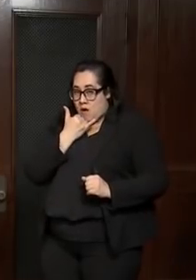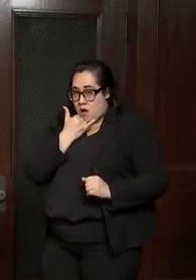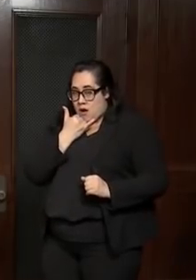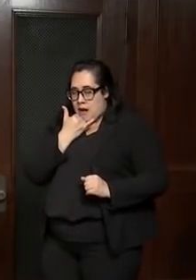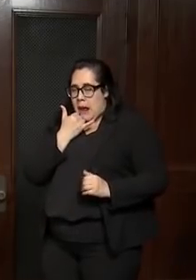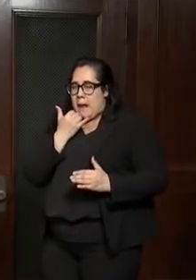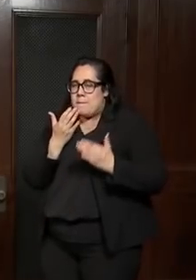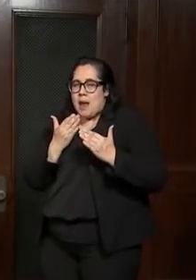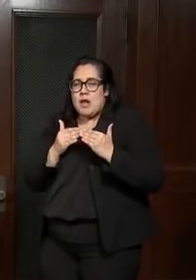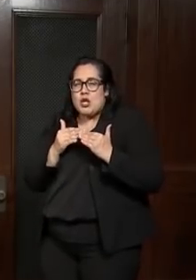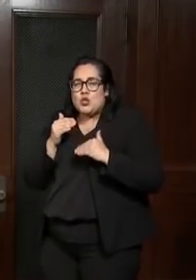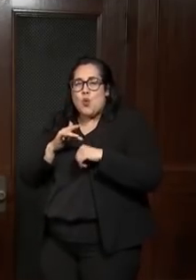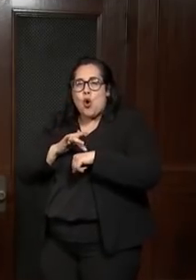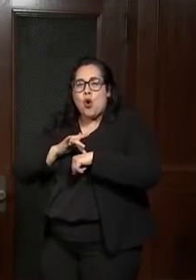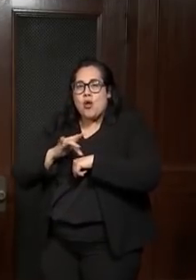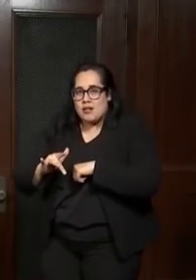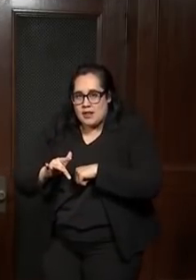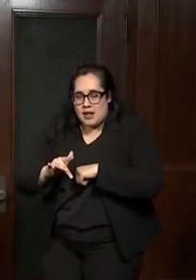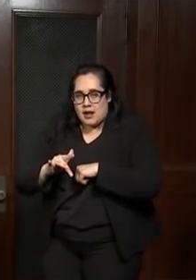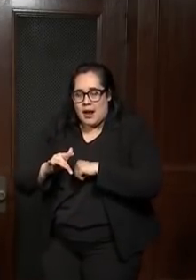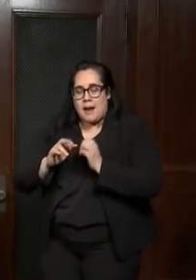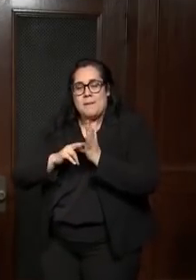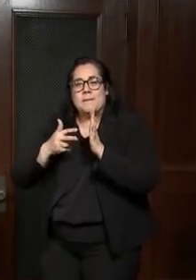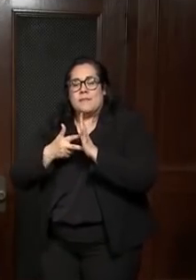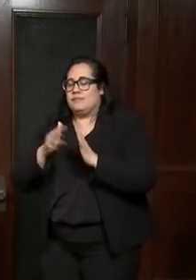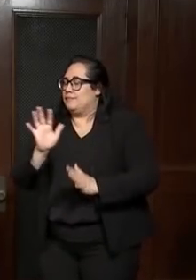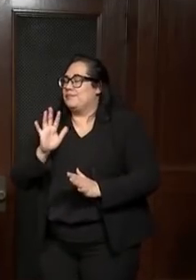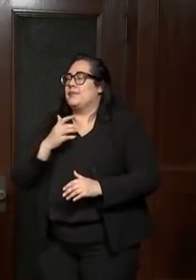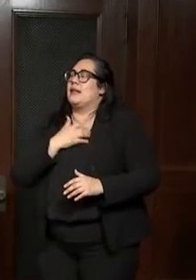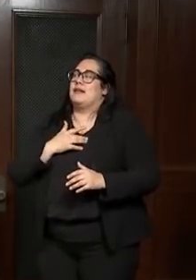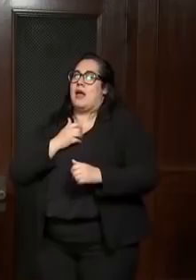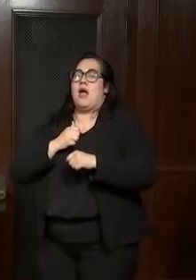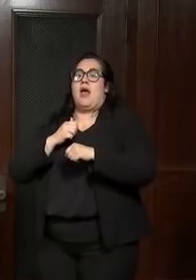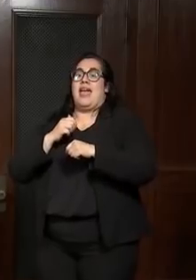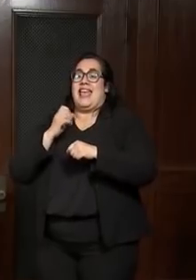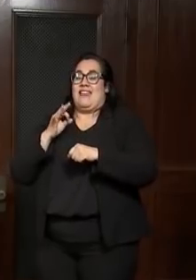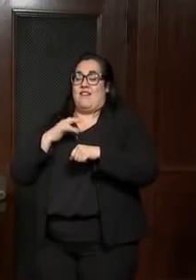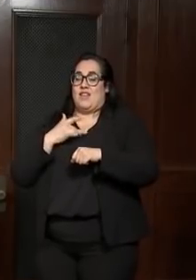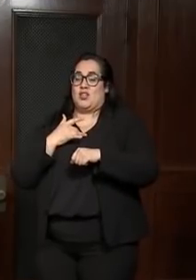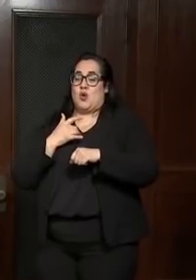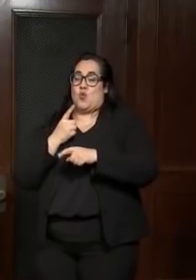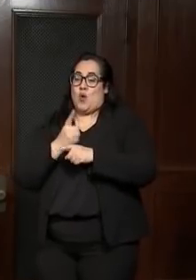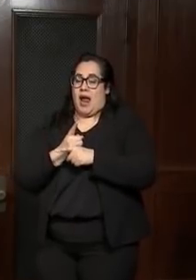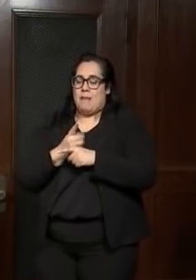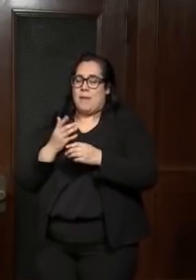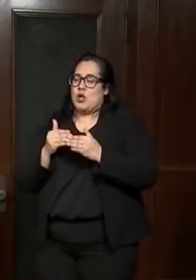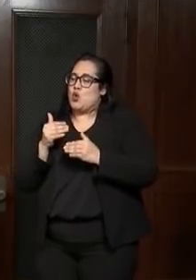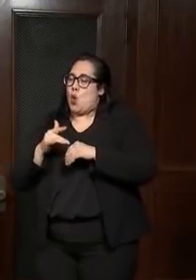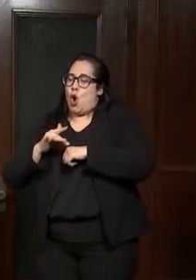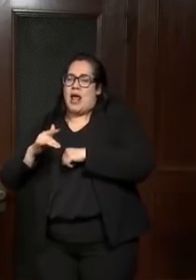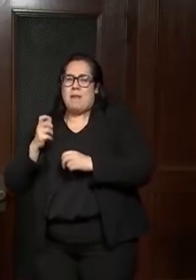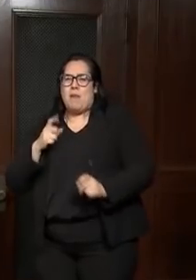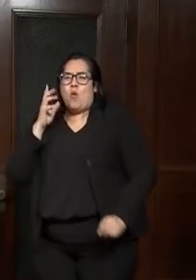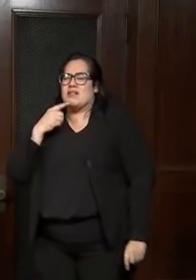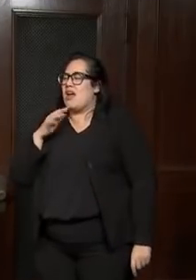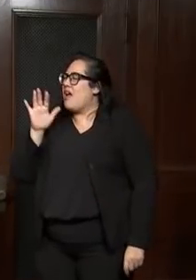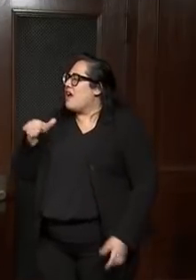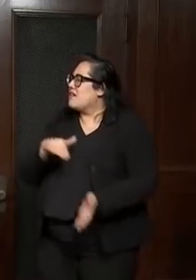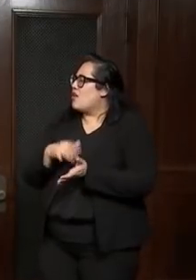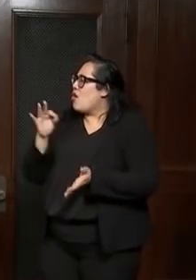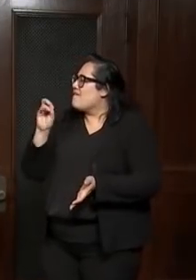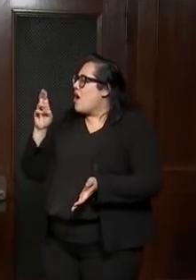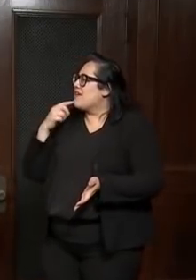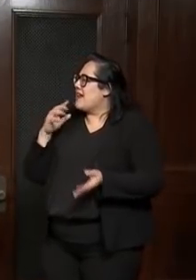it may be too early. In other words, when it feels right, it may be too early to open things up. So people are going to say, Dr. Ferrer said